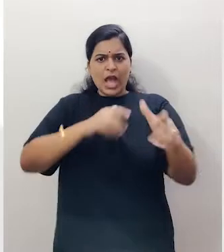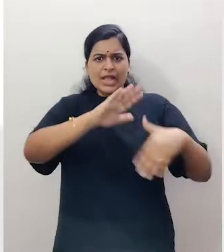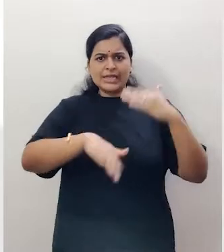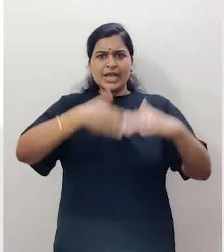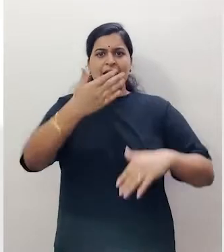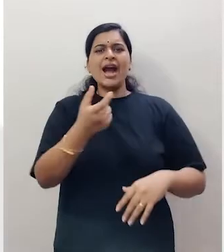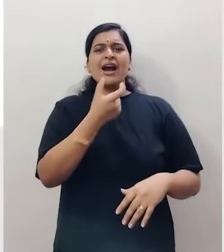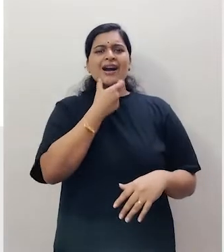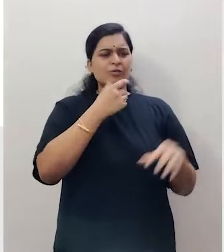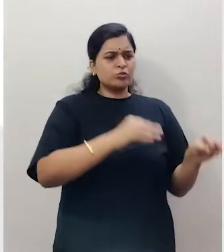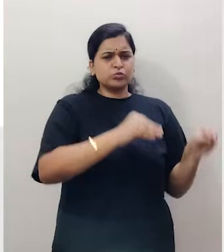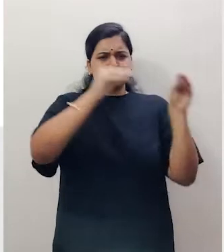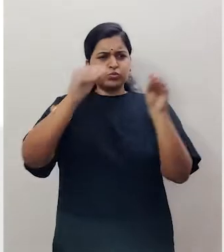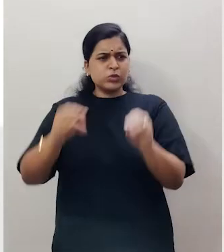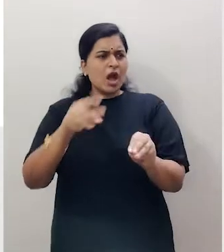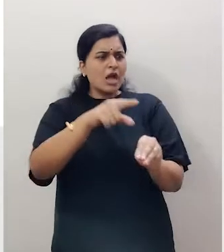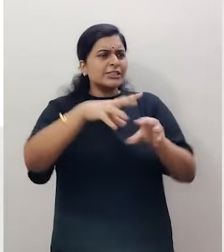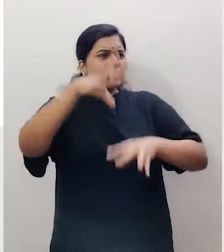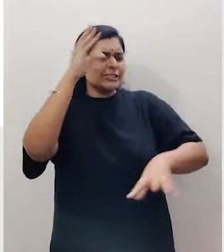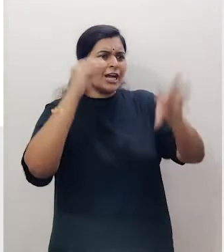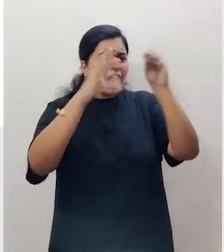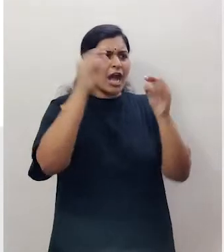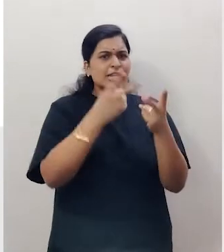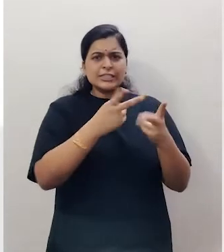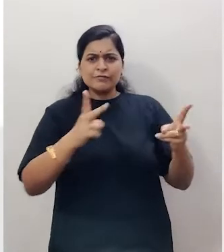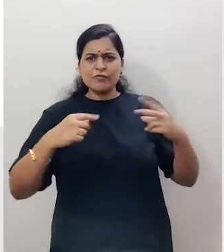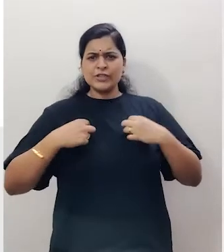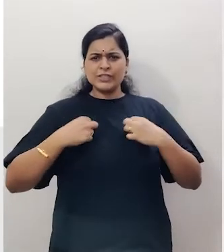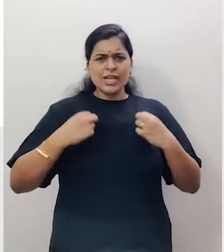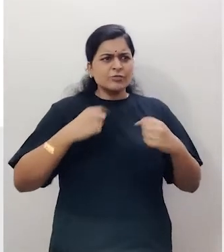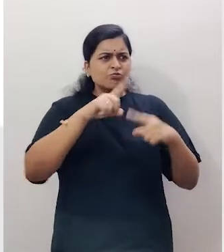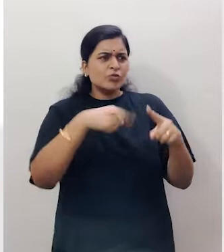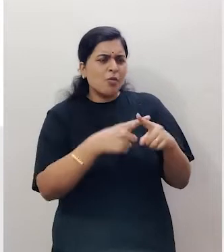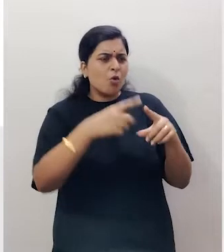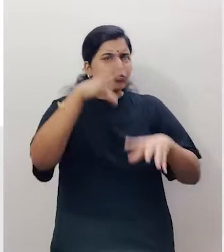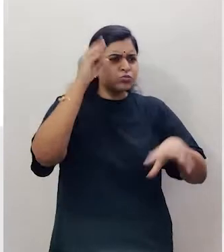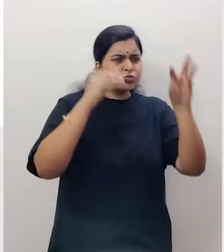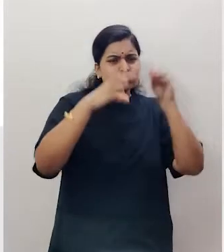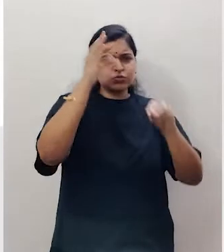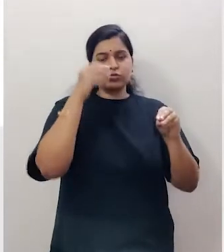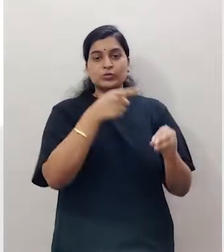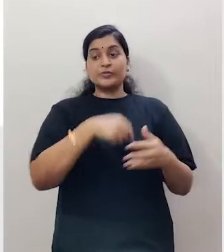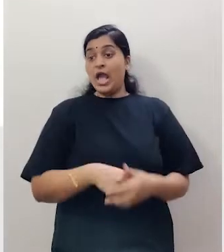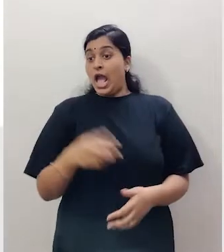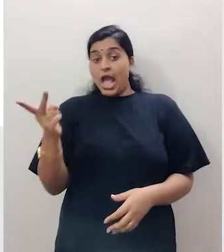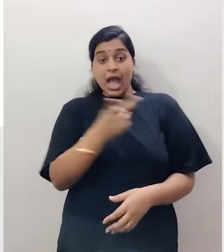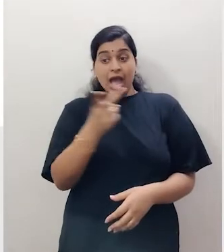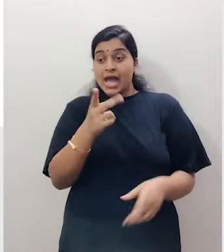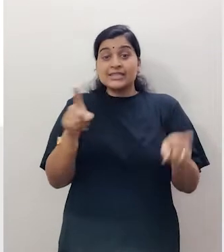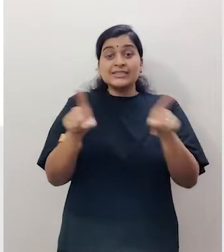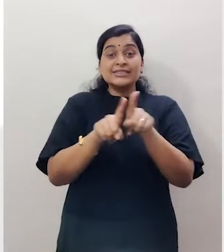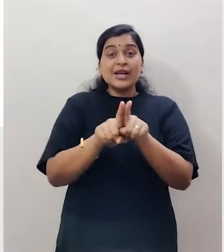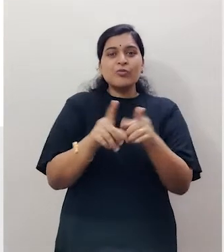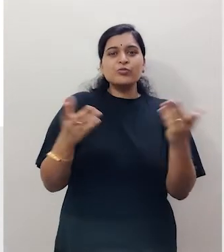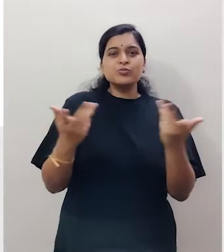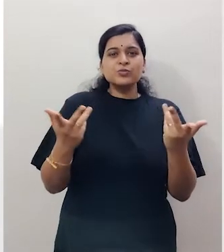later transferred to Camberwell School of Arts and Crafts, where he focused on textiles. A visual commonality between Mashe and Beutlich's